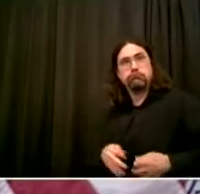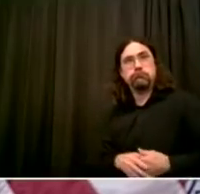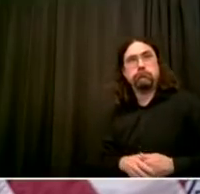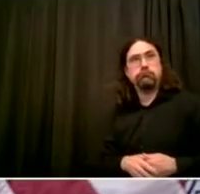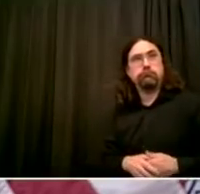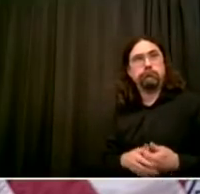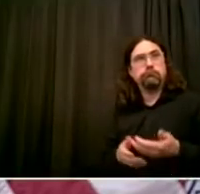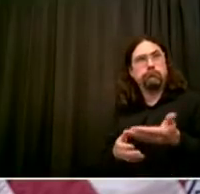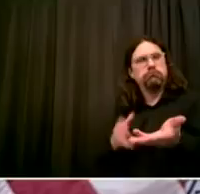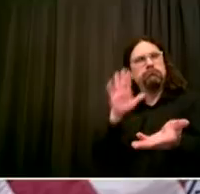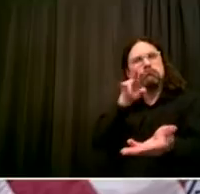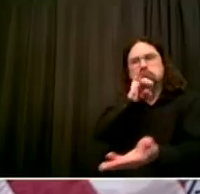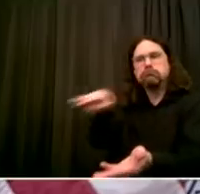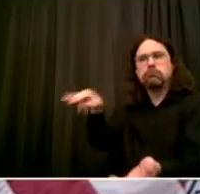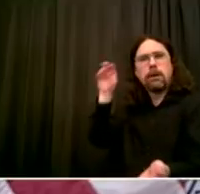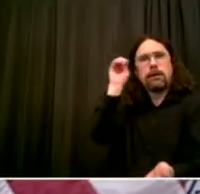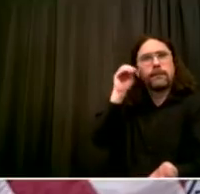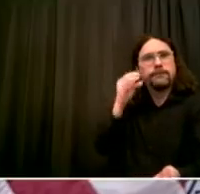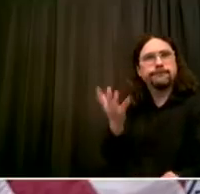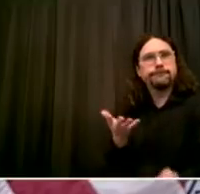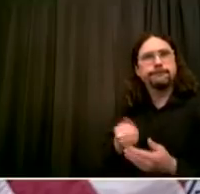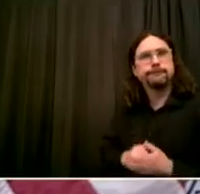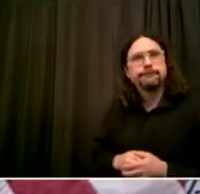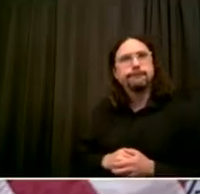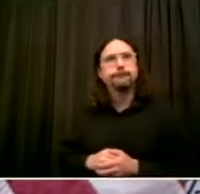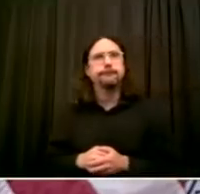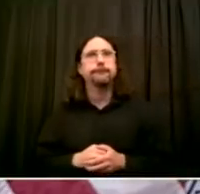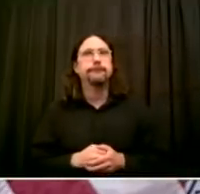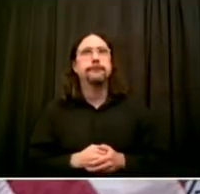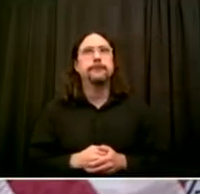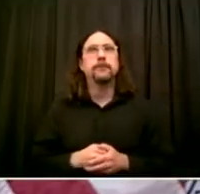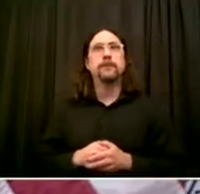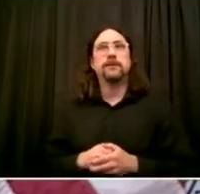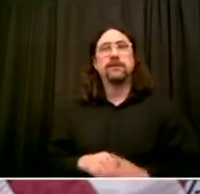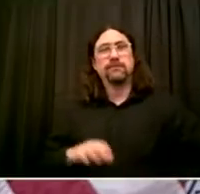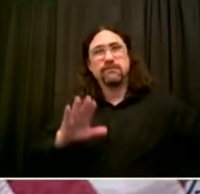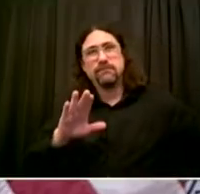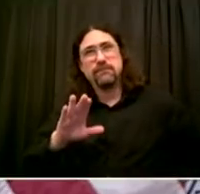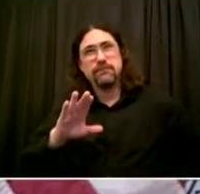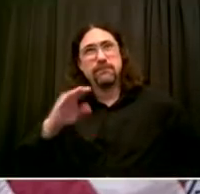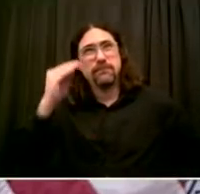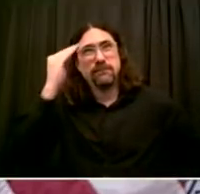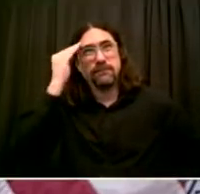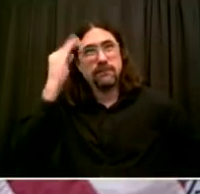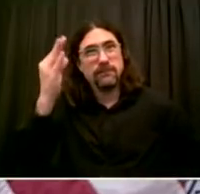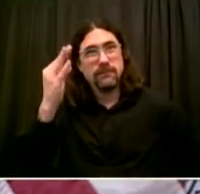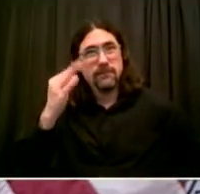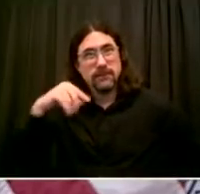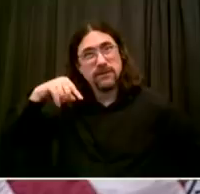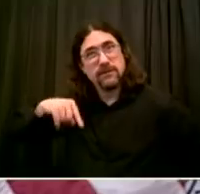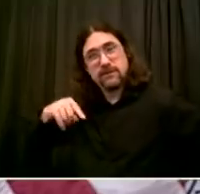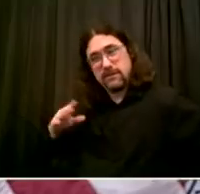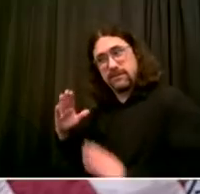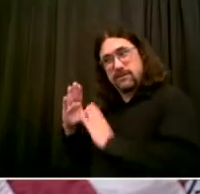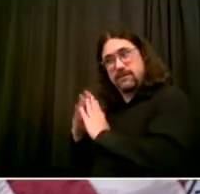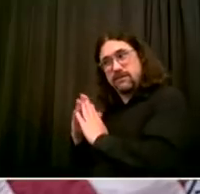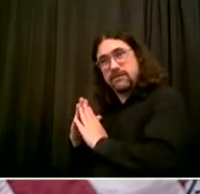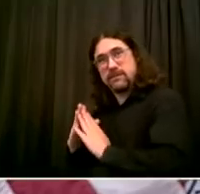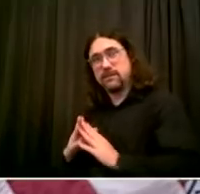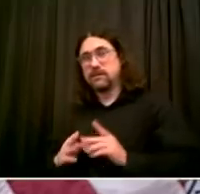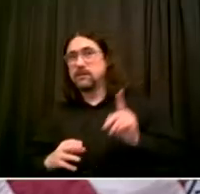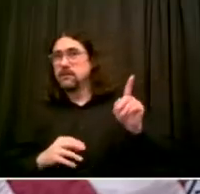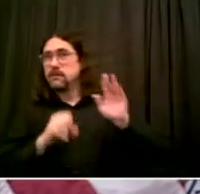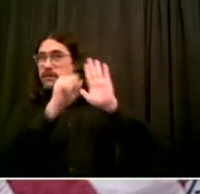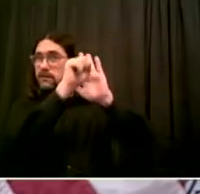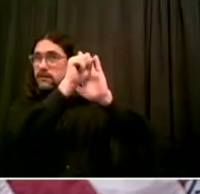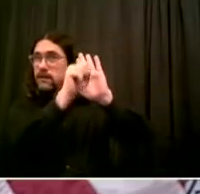this disease really impressively because of everyone's great effort, but we are far from done. And if we do this the wrong way